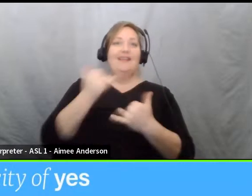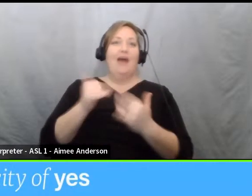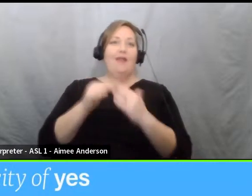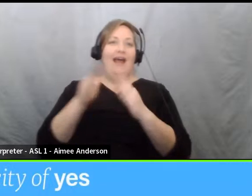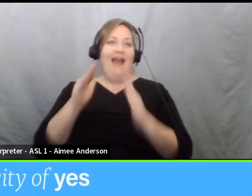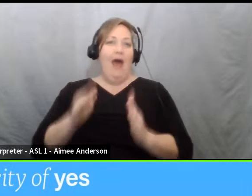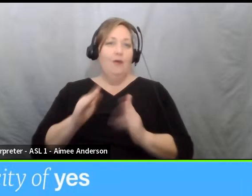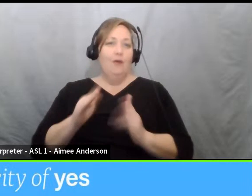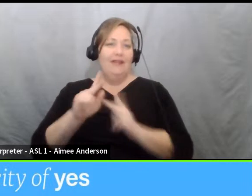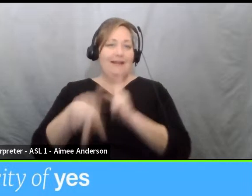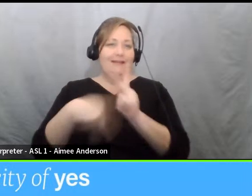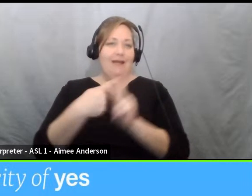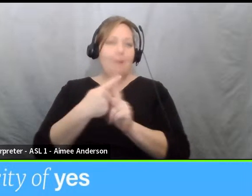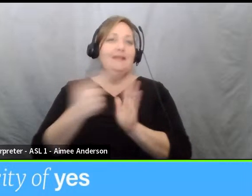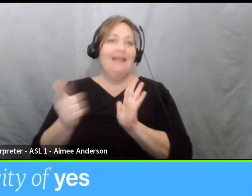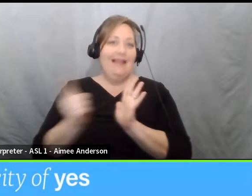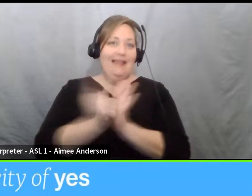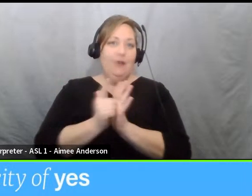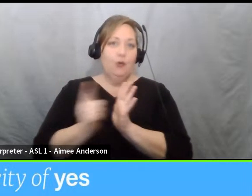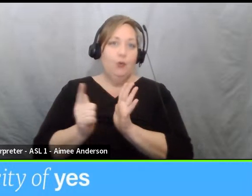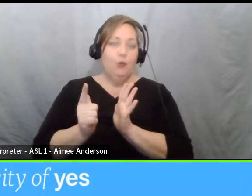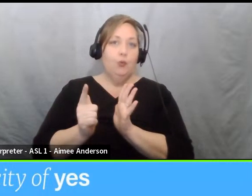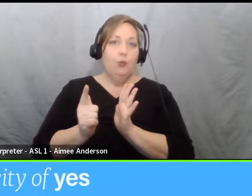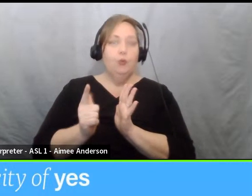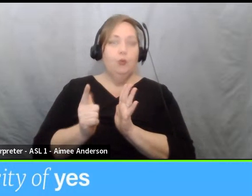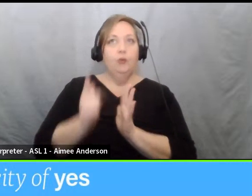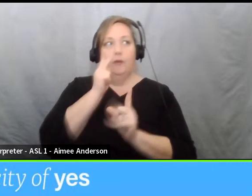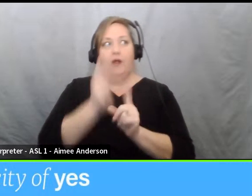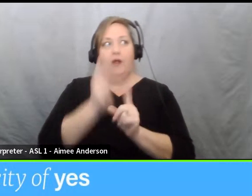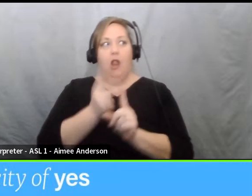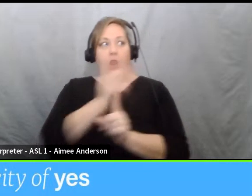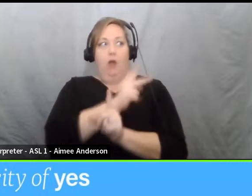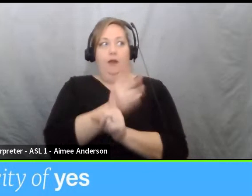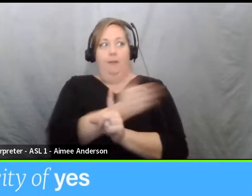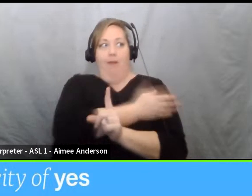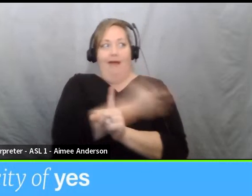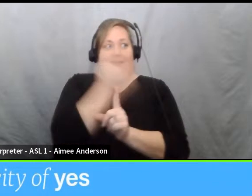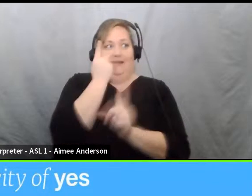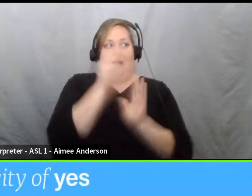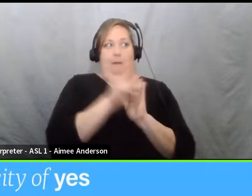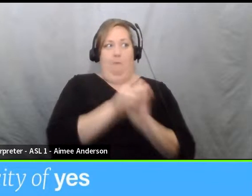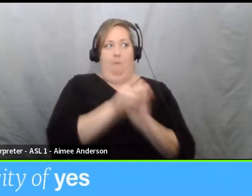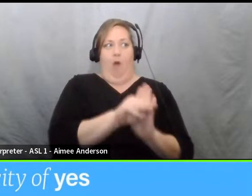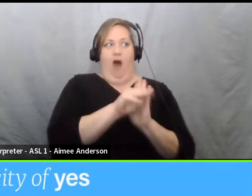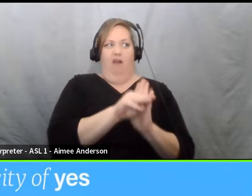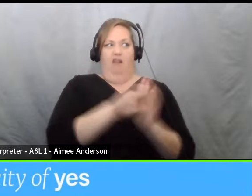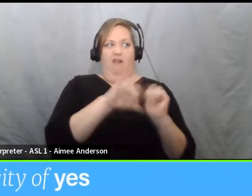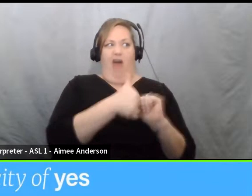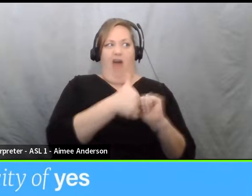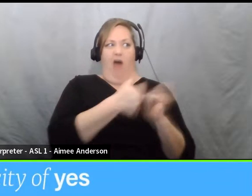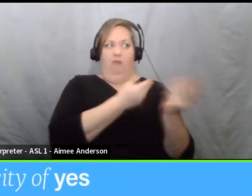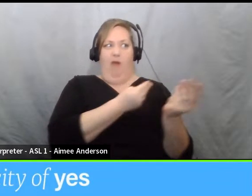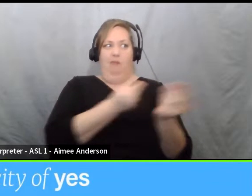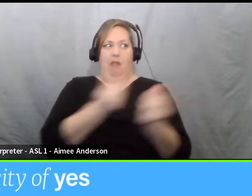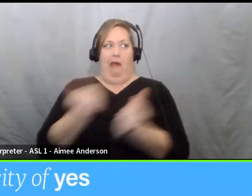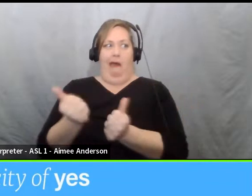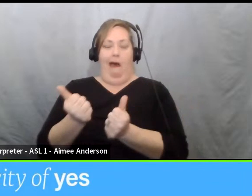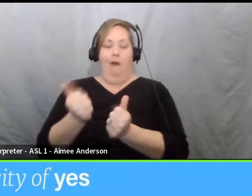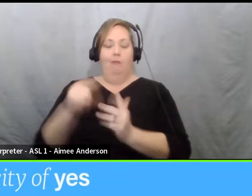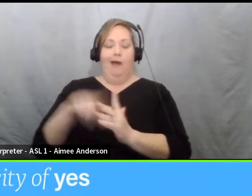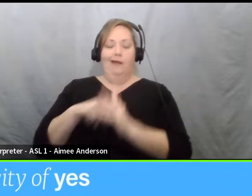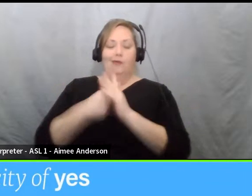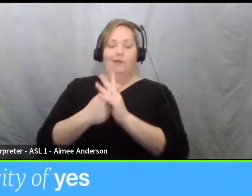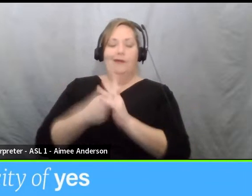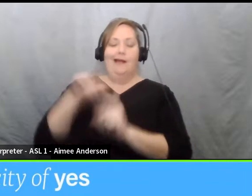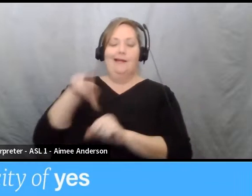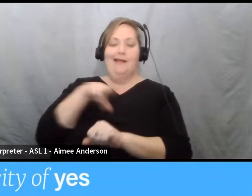and we can just look to the past, I think, to sort of see a model of how this might play out, introducing natural affordability to the